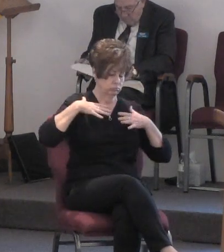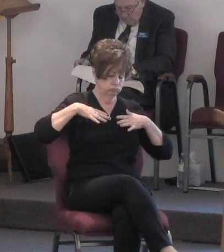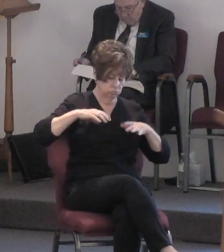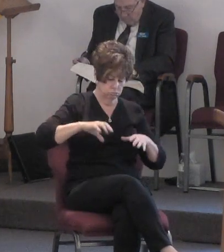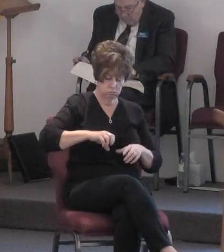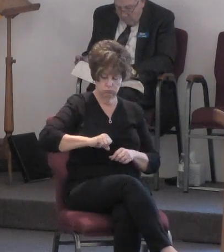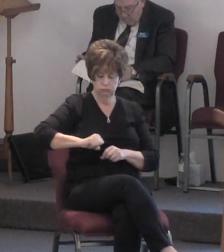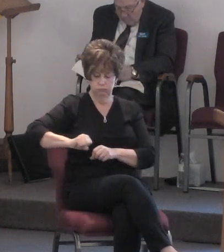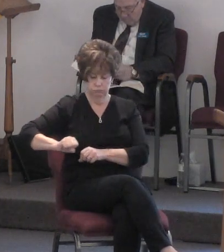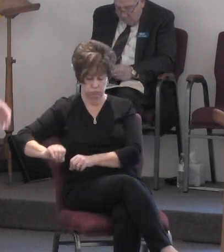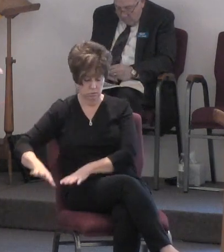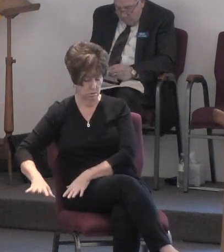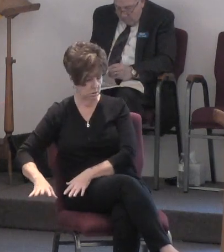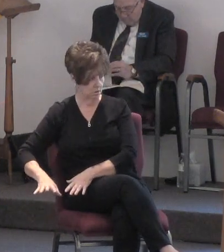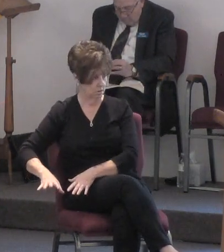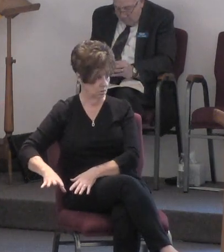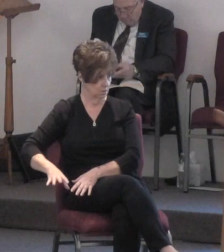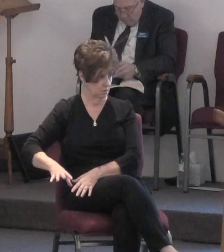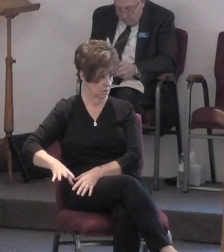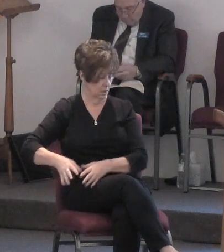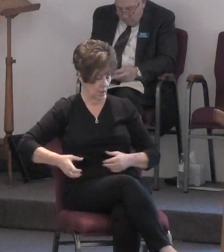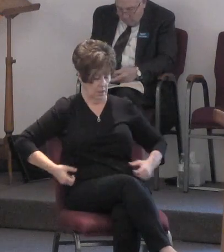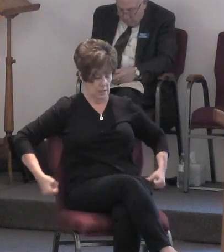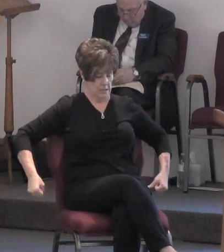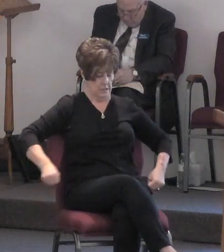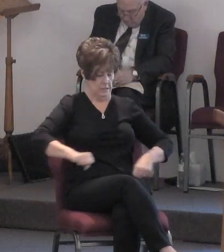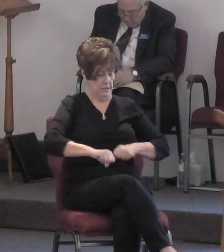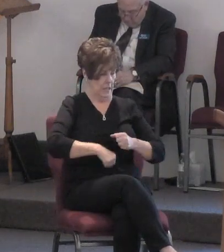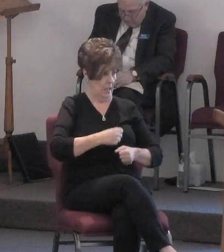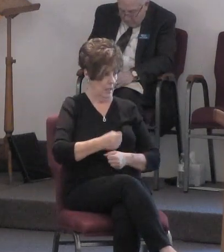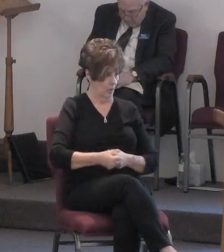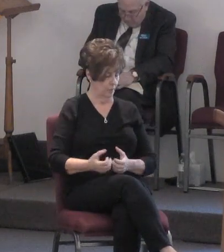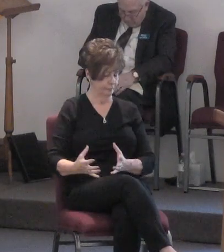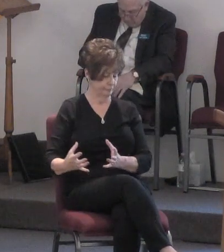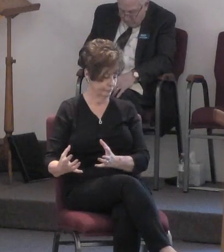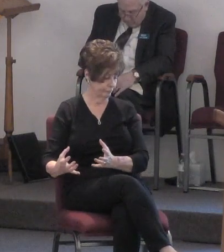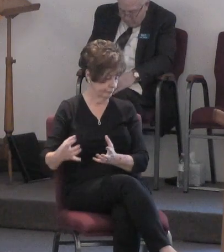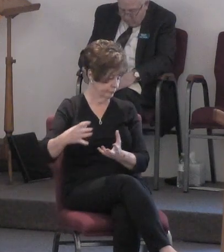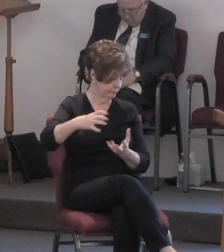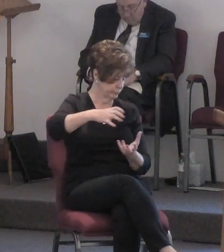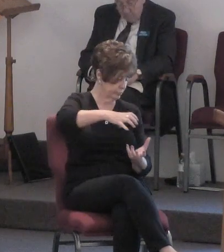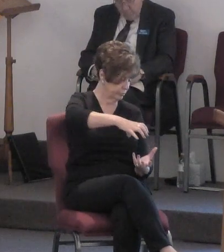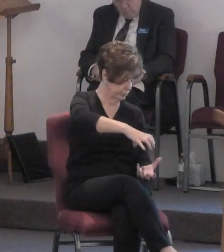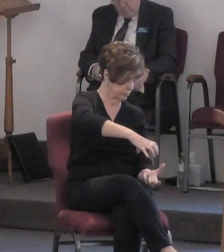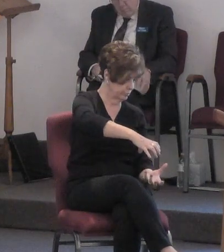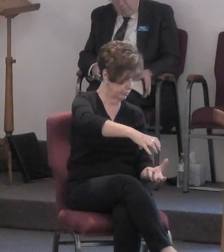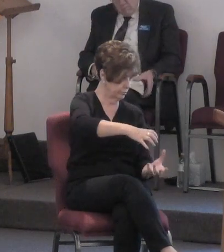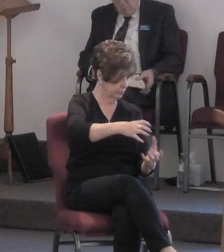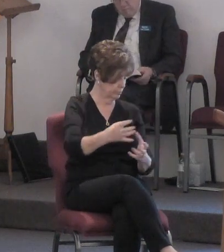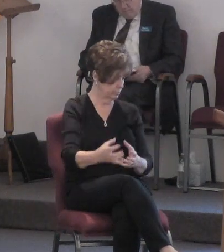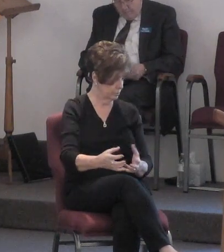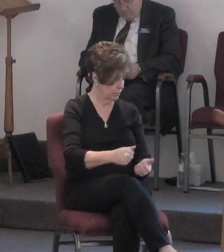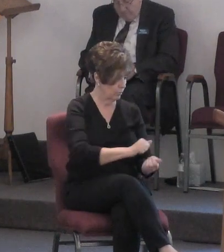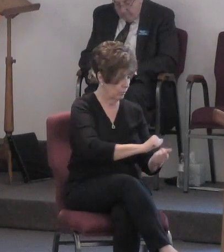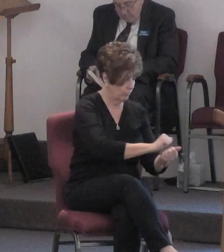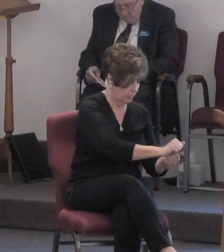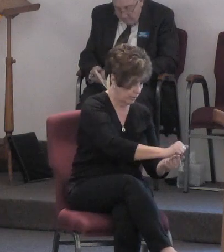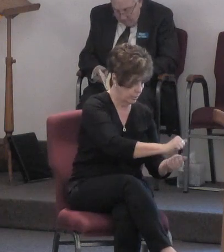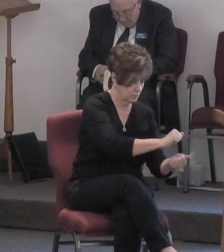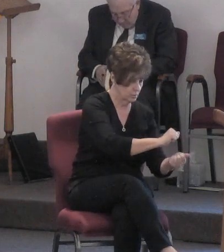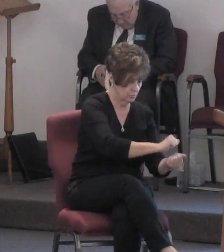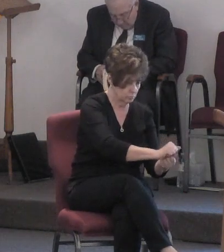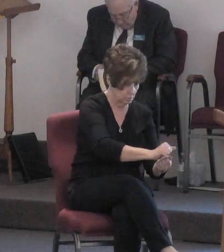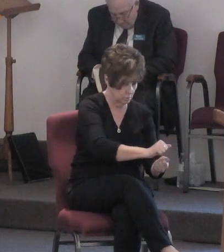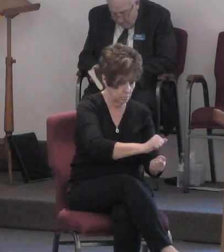wrapped a towel around his waist, poured water in the basin, picked up the basin, and went around the room and washed